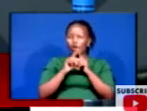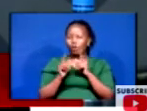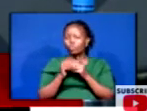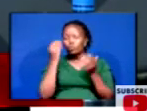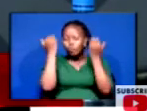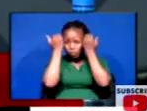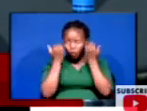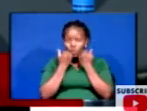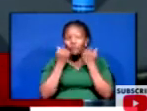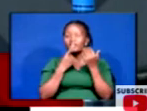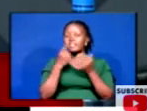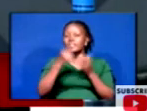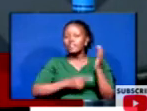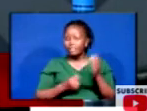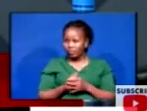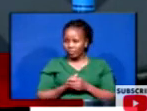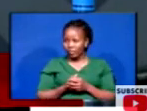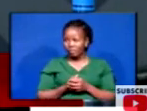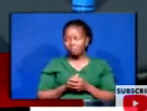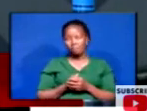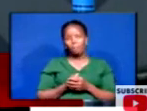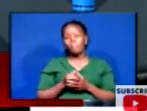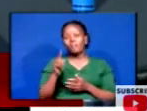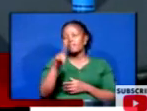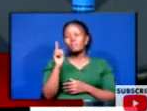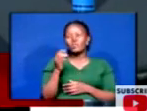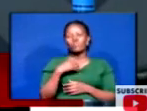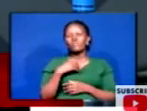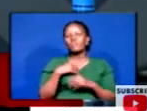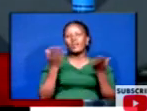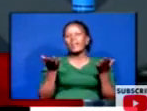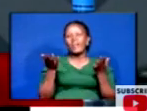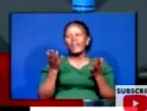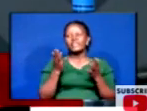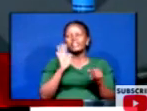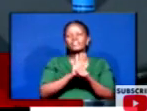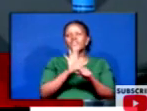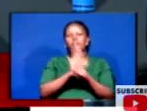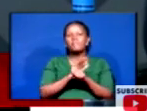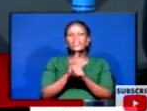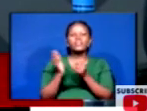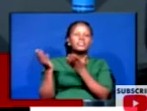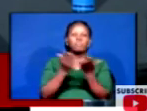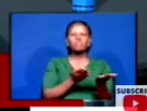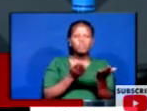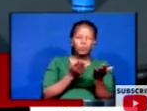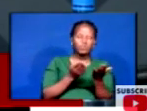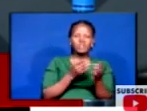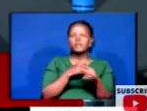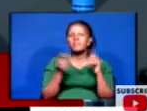as far as they were concerned, there were very hot submissions done, but they are not accompanied by evidence.